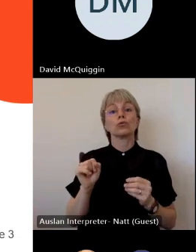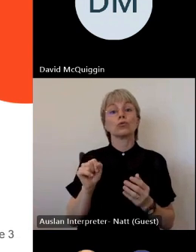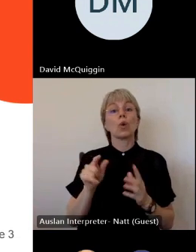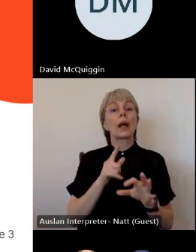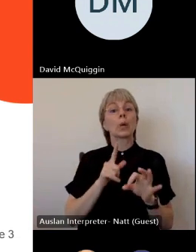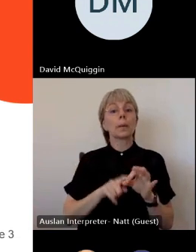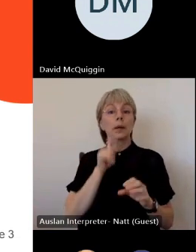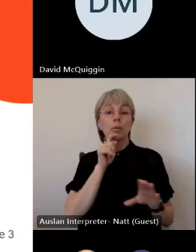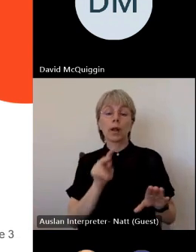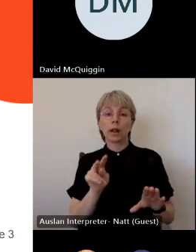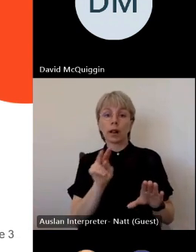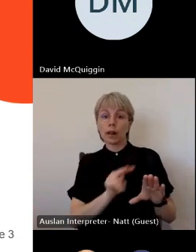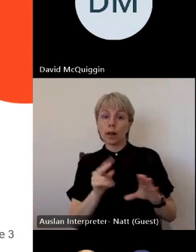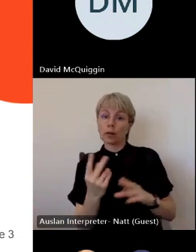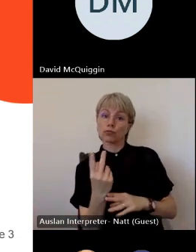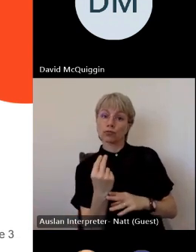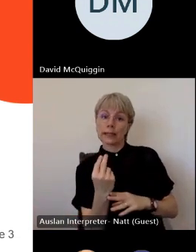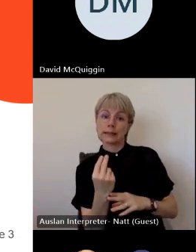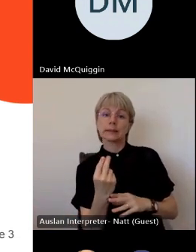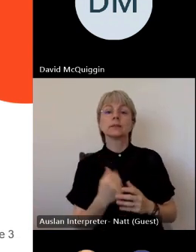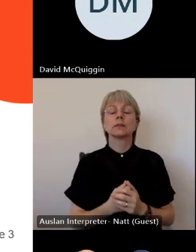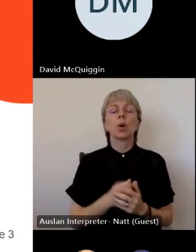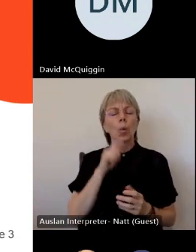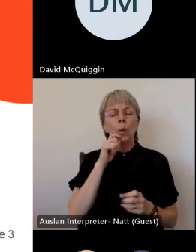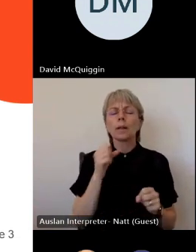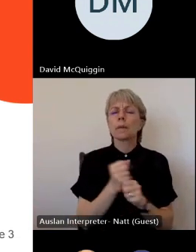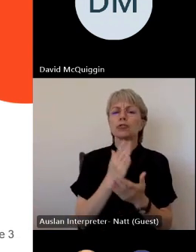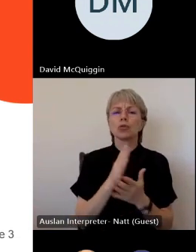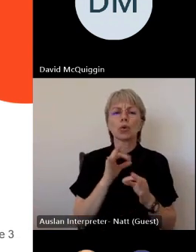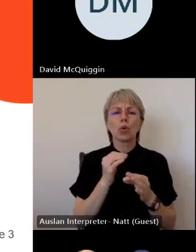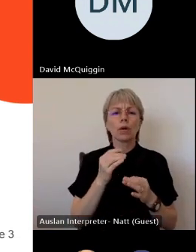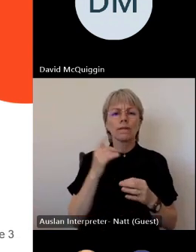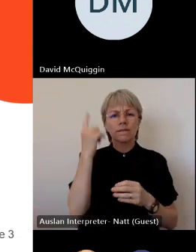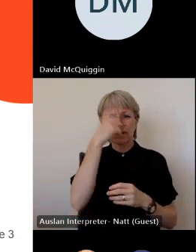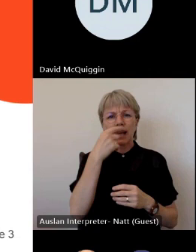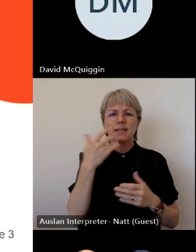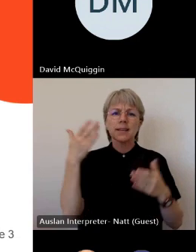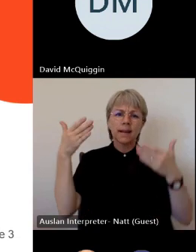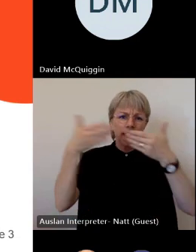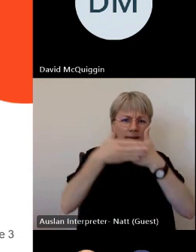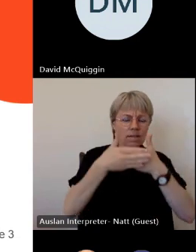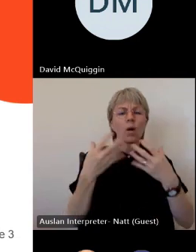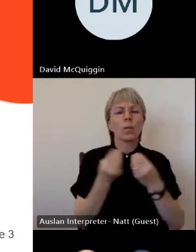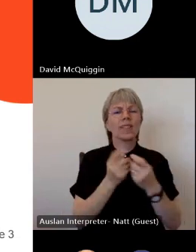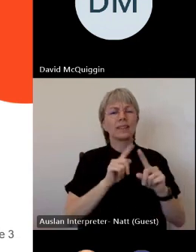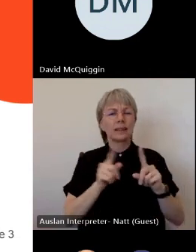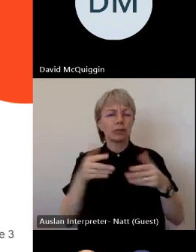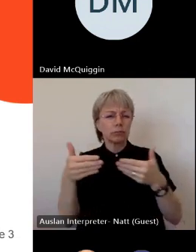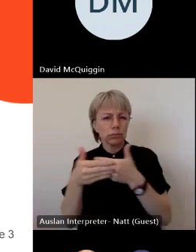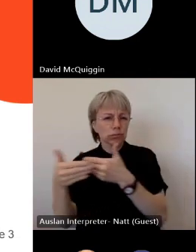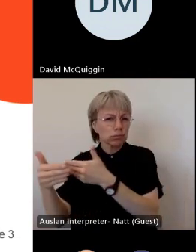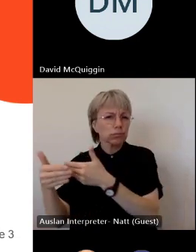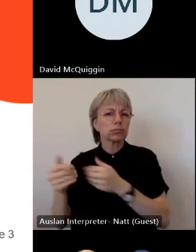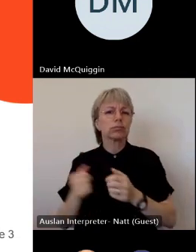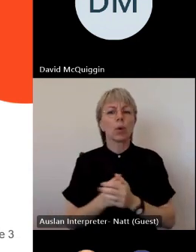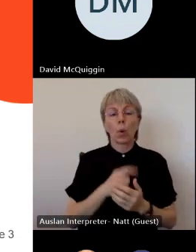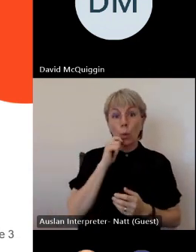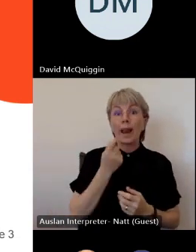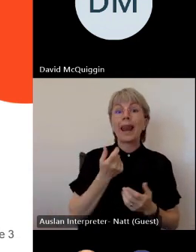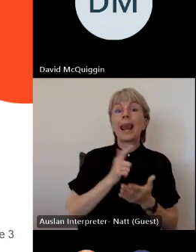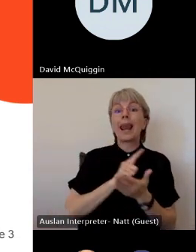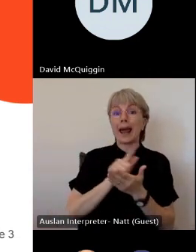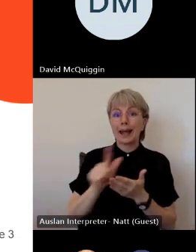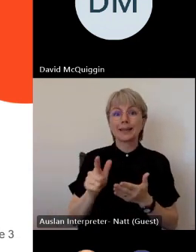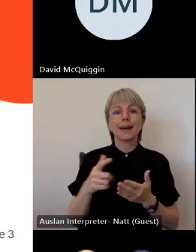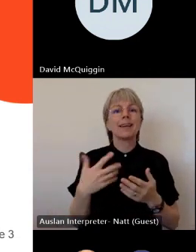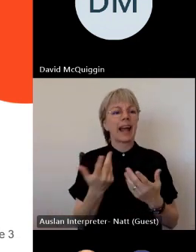and faces are not covered. And where content is shared live, like we will be sharing with this PowerPoint pack today, all the content will be read